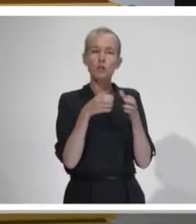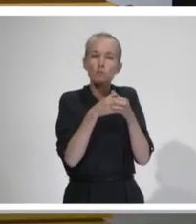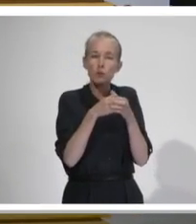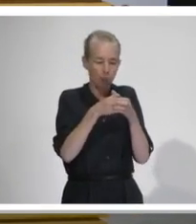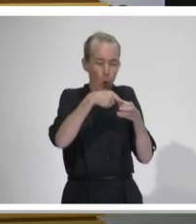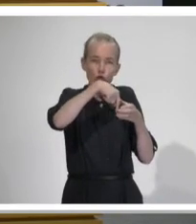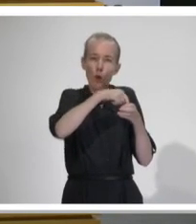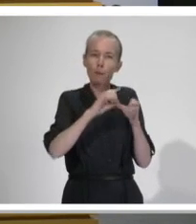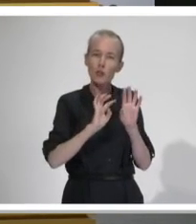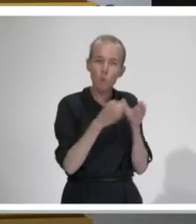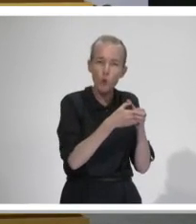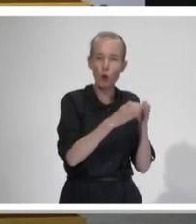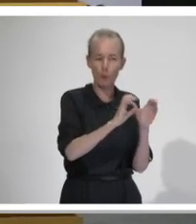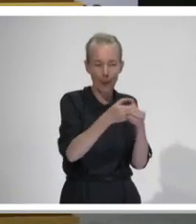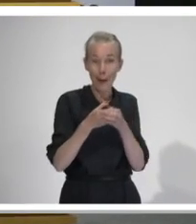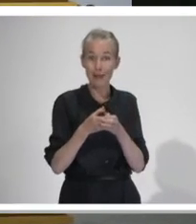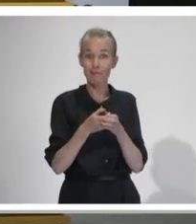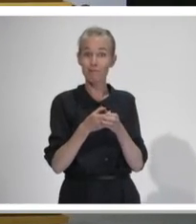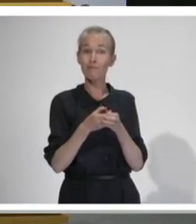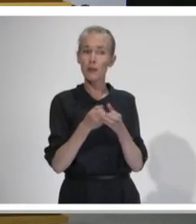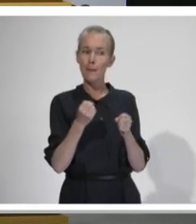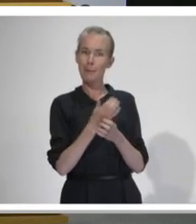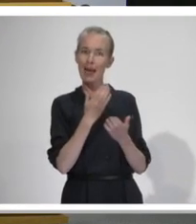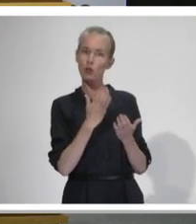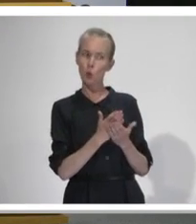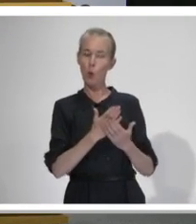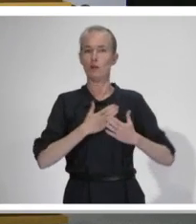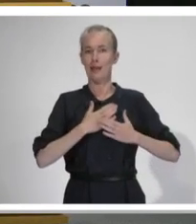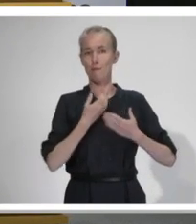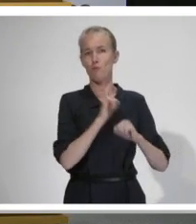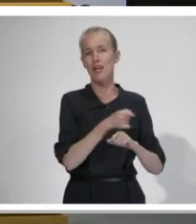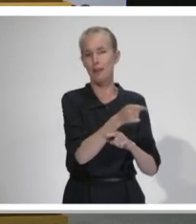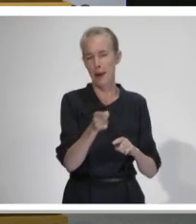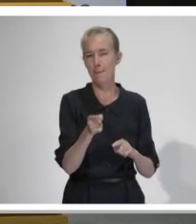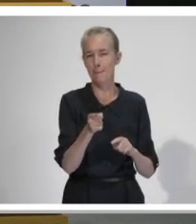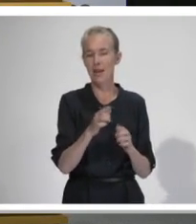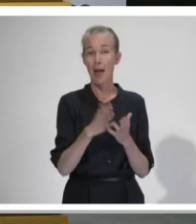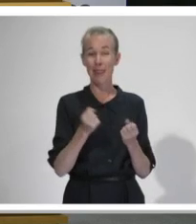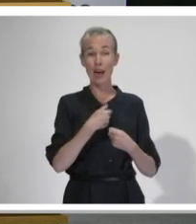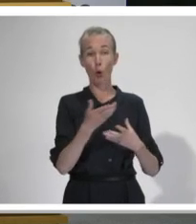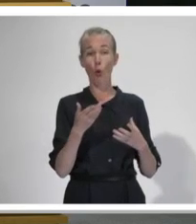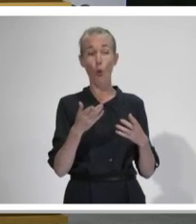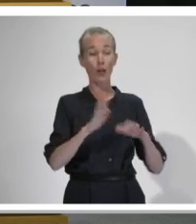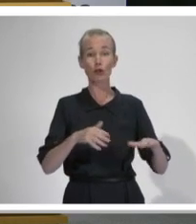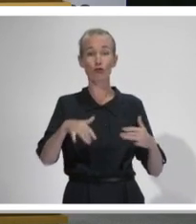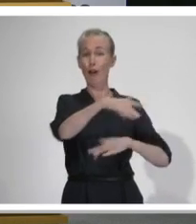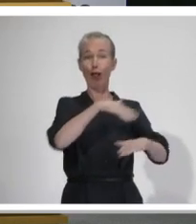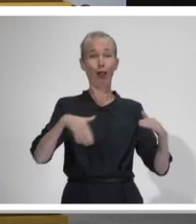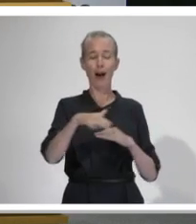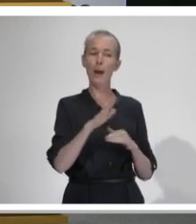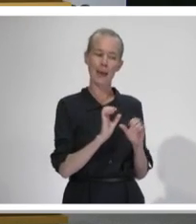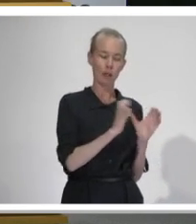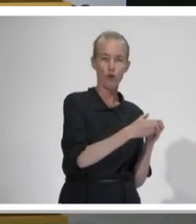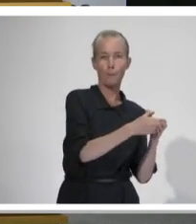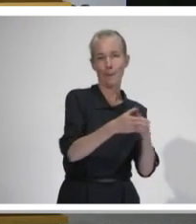making sure that we maintain those public health principles. It's the reason why, for example, in secondary schools, that we're